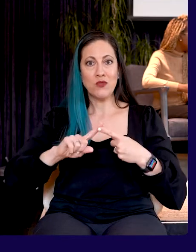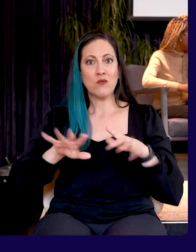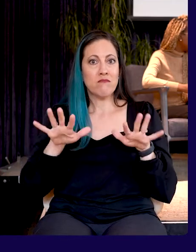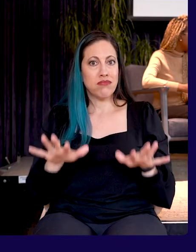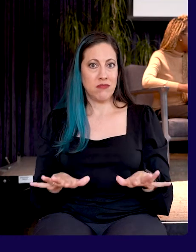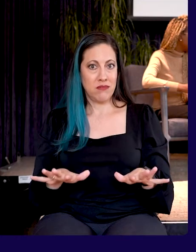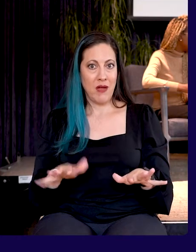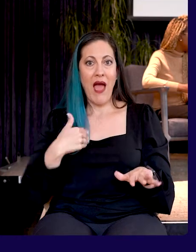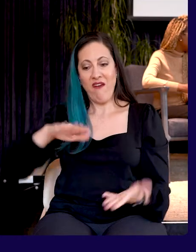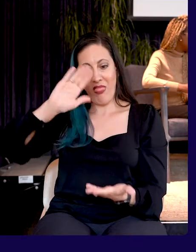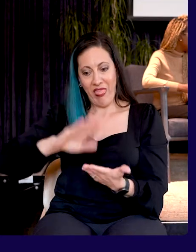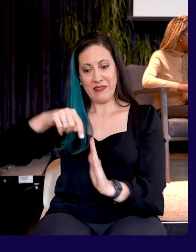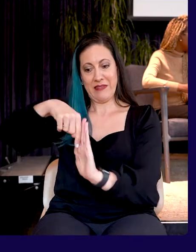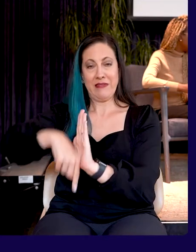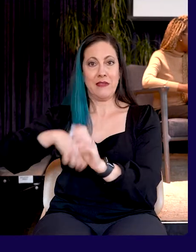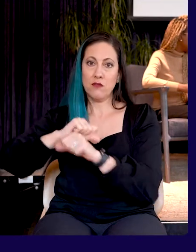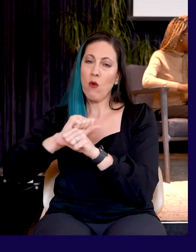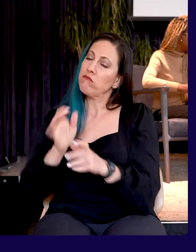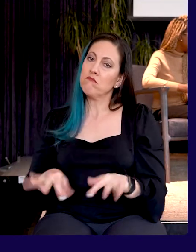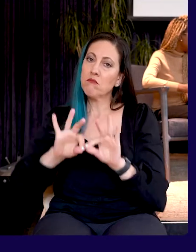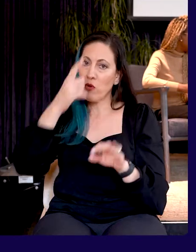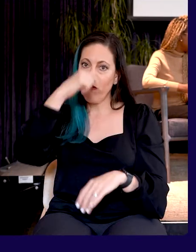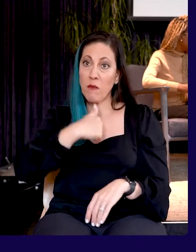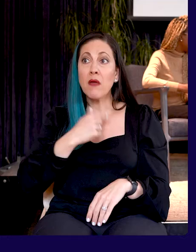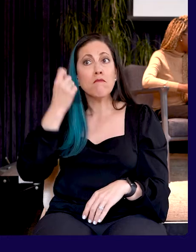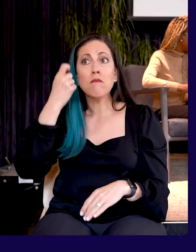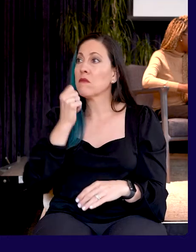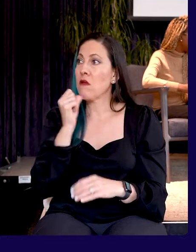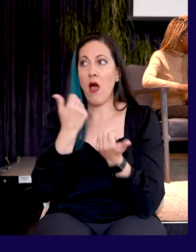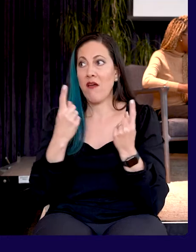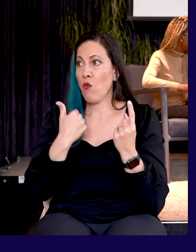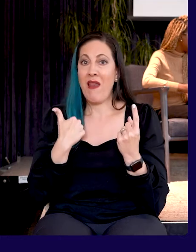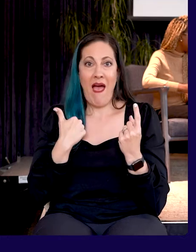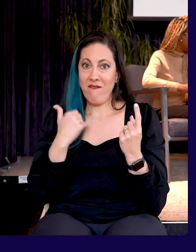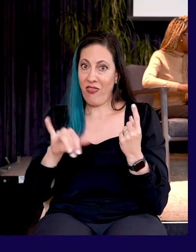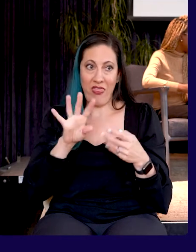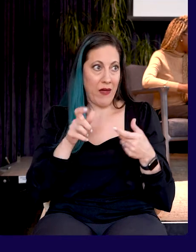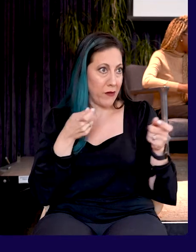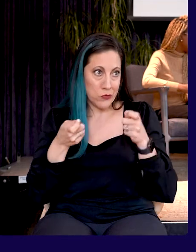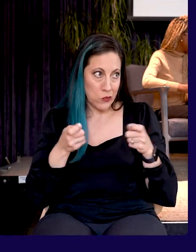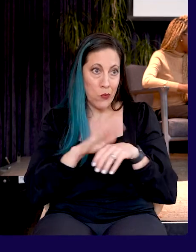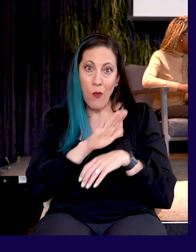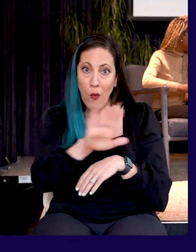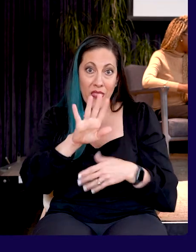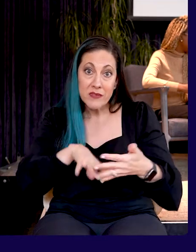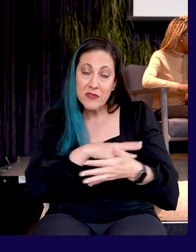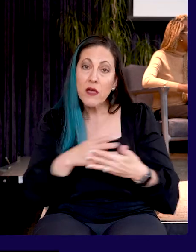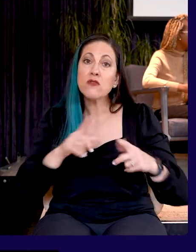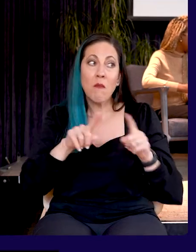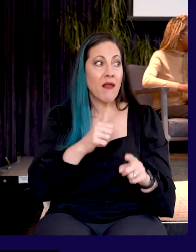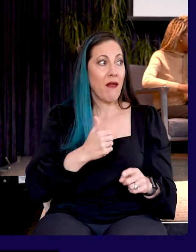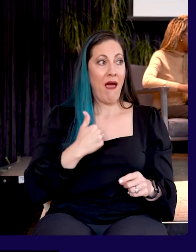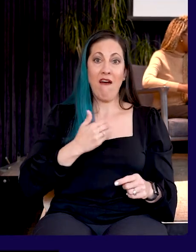intense work has been important. And not everyone can have that control over their schedule, but having a little bit of my